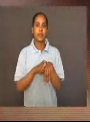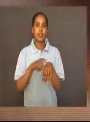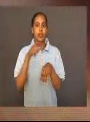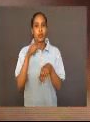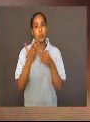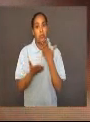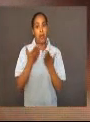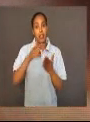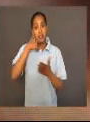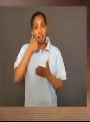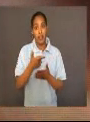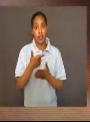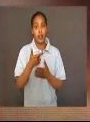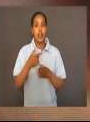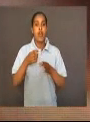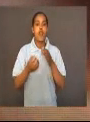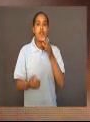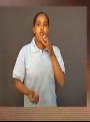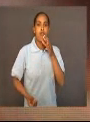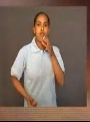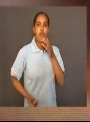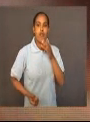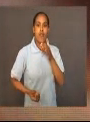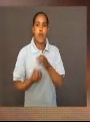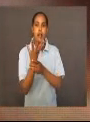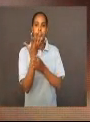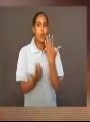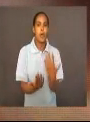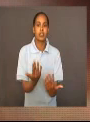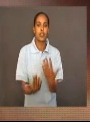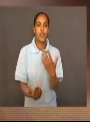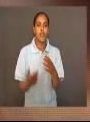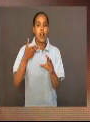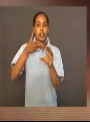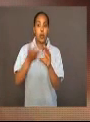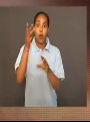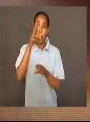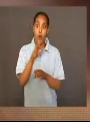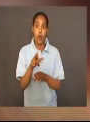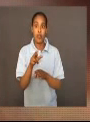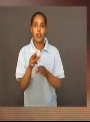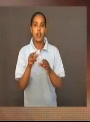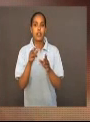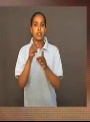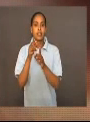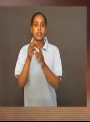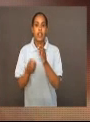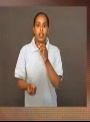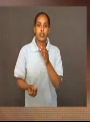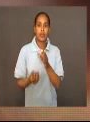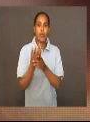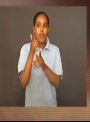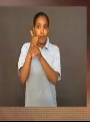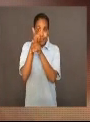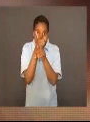You might have said the combustion of gasoline or the explosion